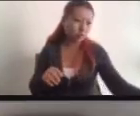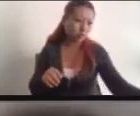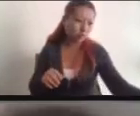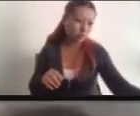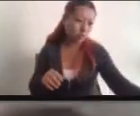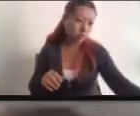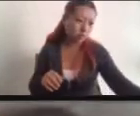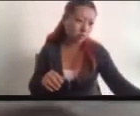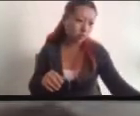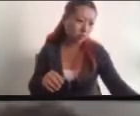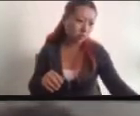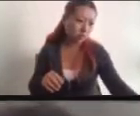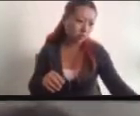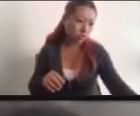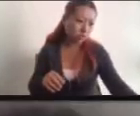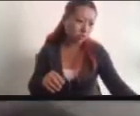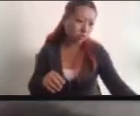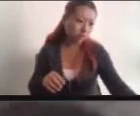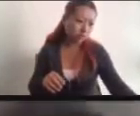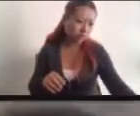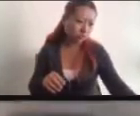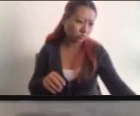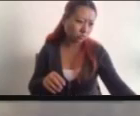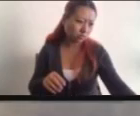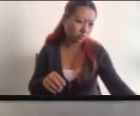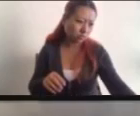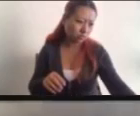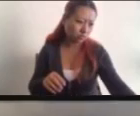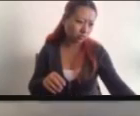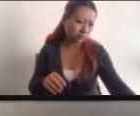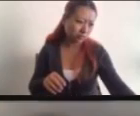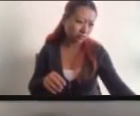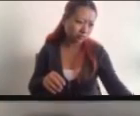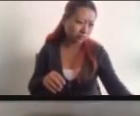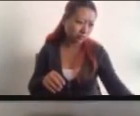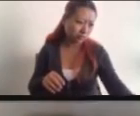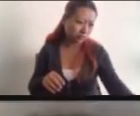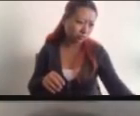Assistant Director within the Health for Exploration and Health and Human Performance